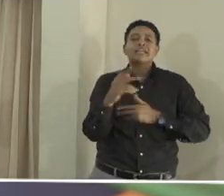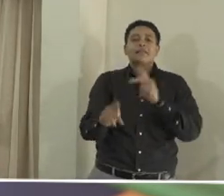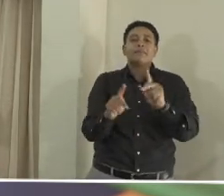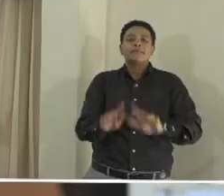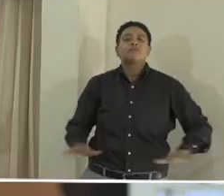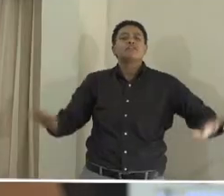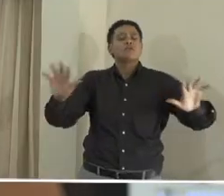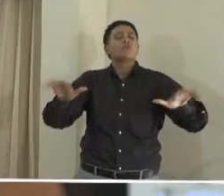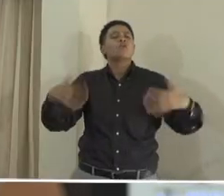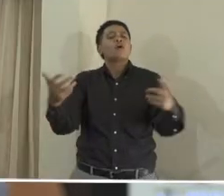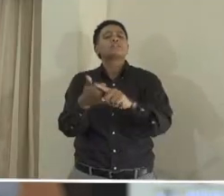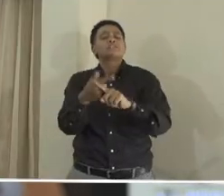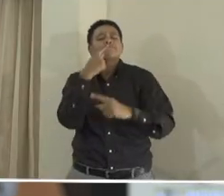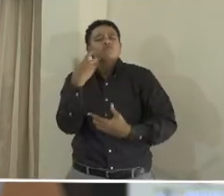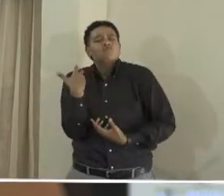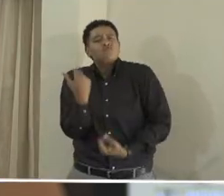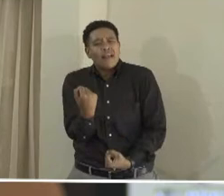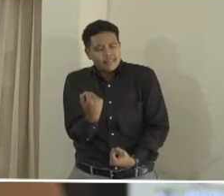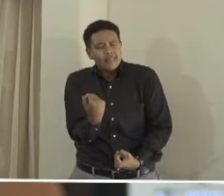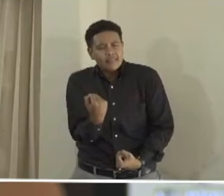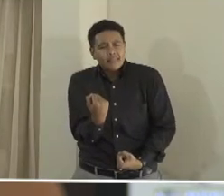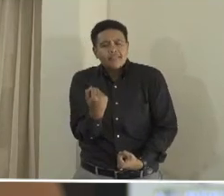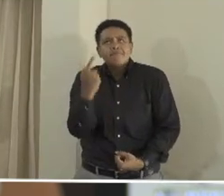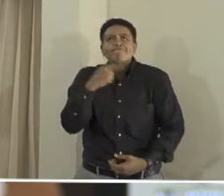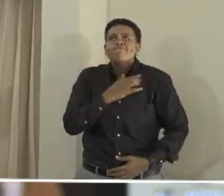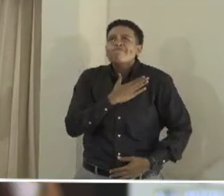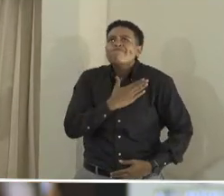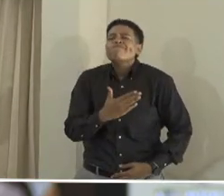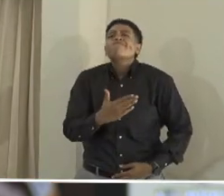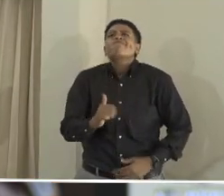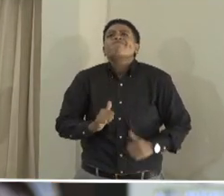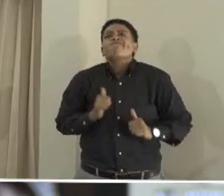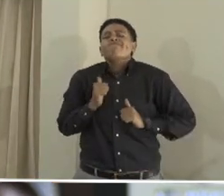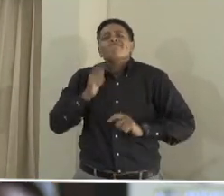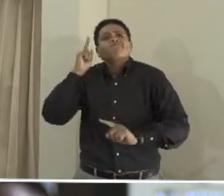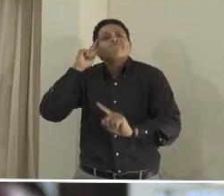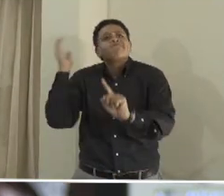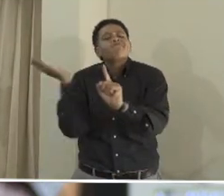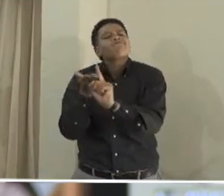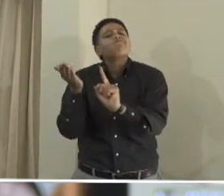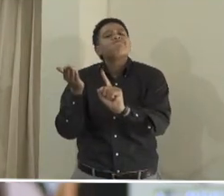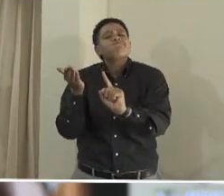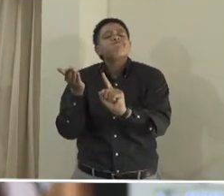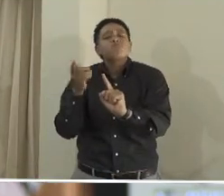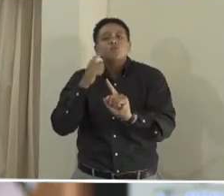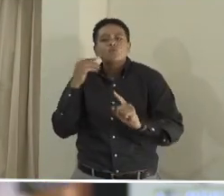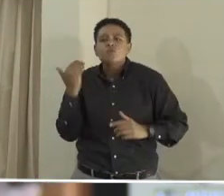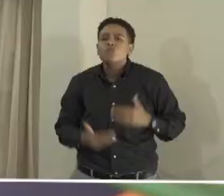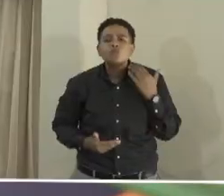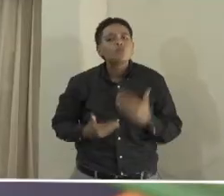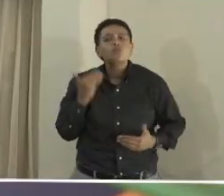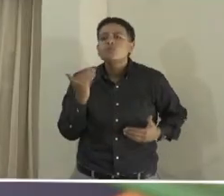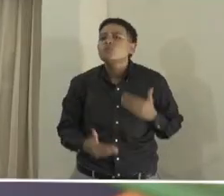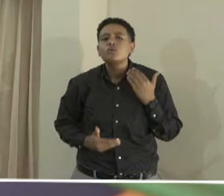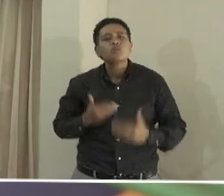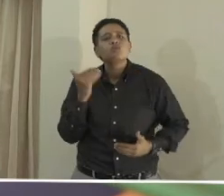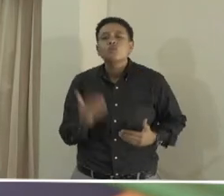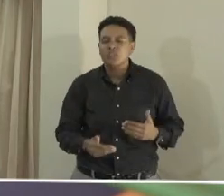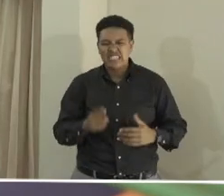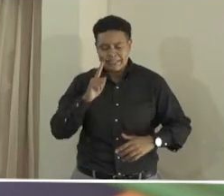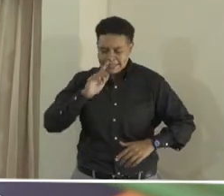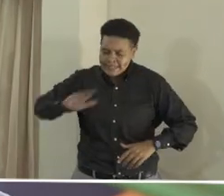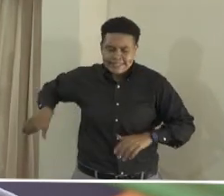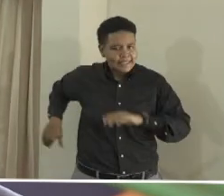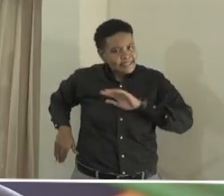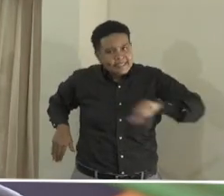people the strength, the will, and the conviction to master our destiny. We at